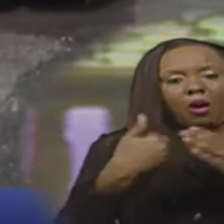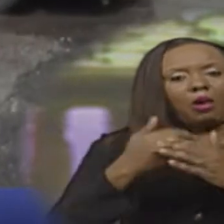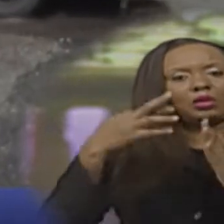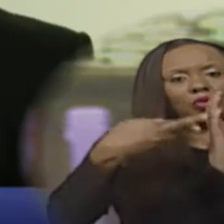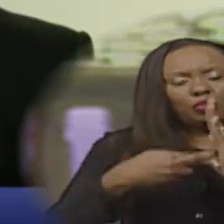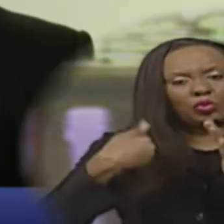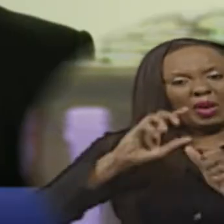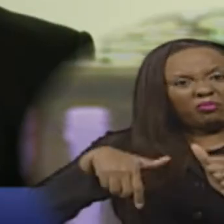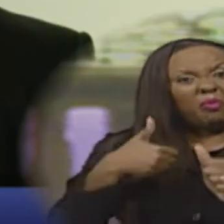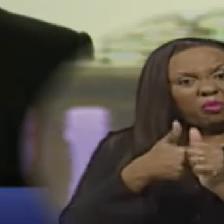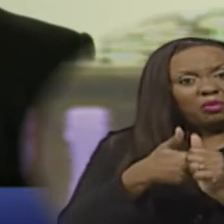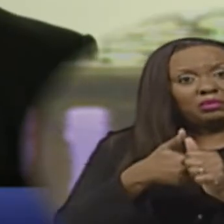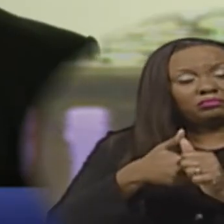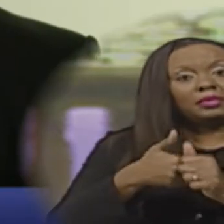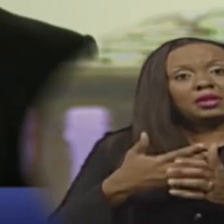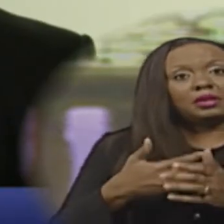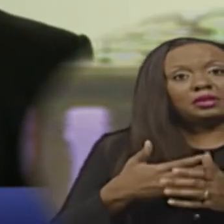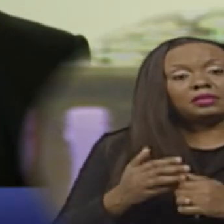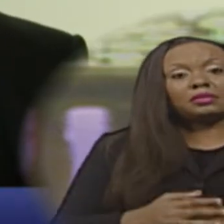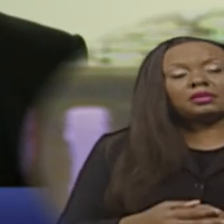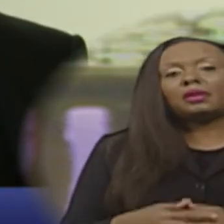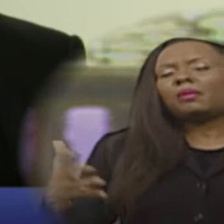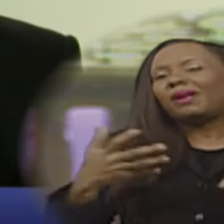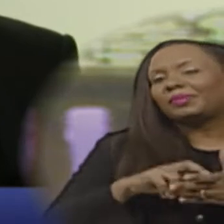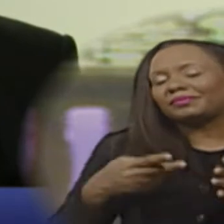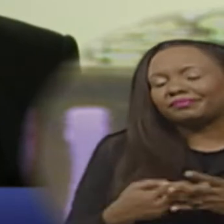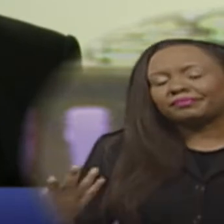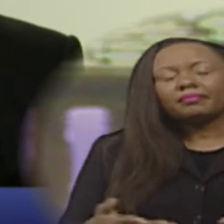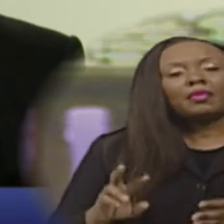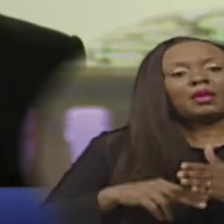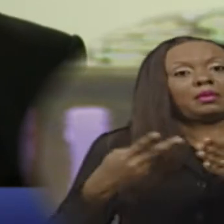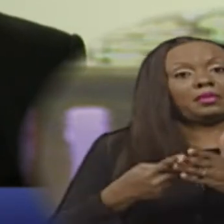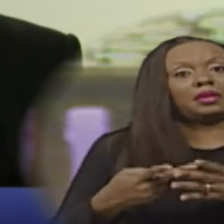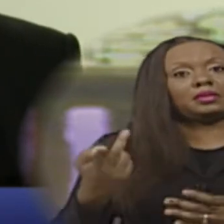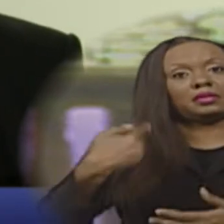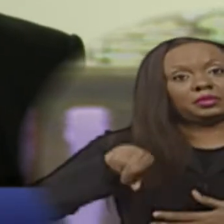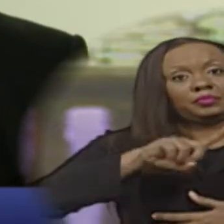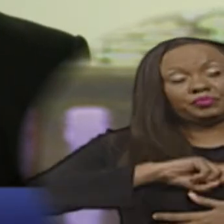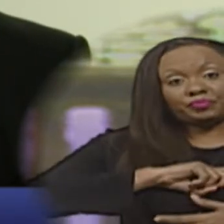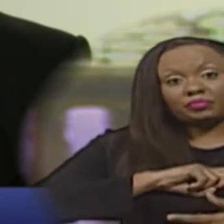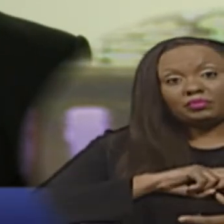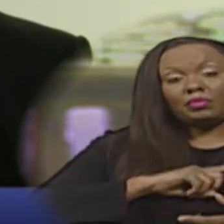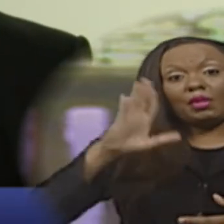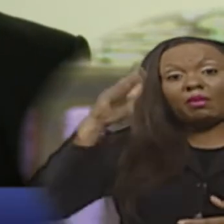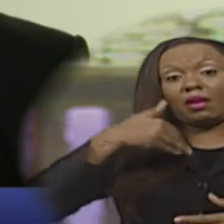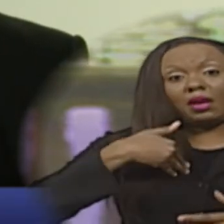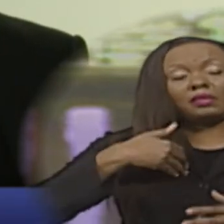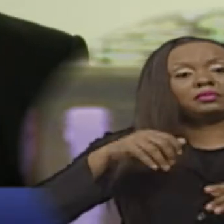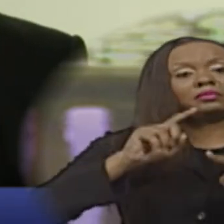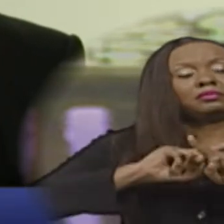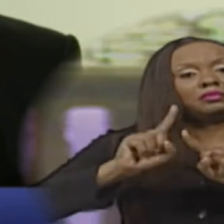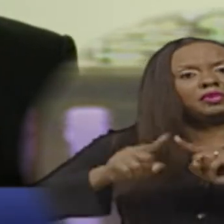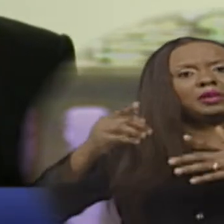MOH. Or Ministry of Health, I'm sorry. What that would essentially do for us is to give us an alternative for managing